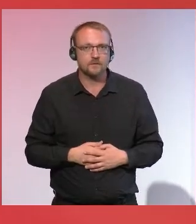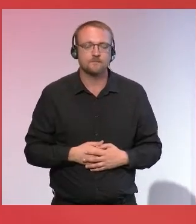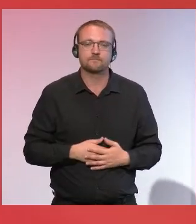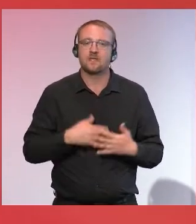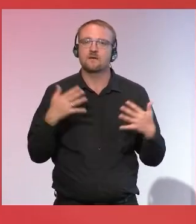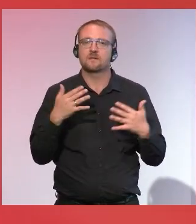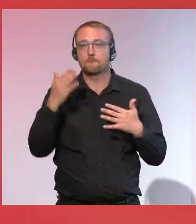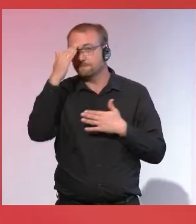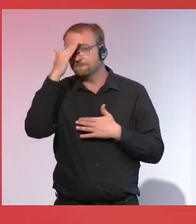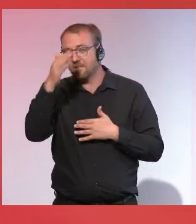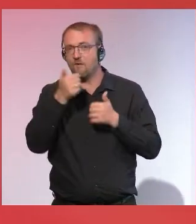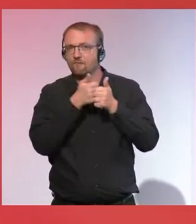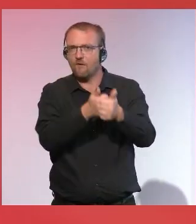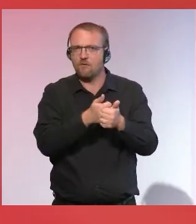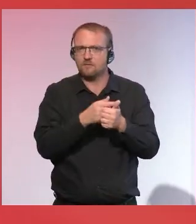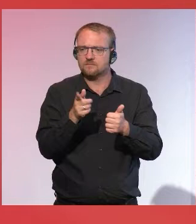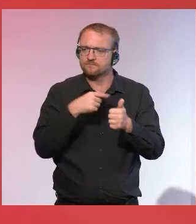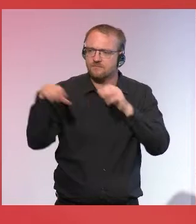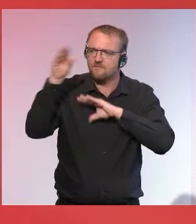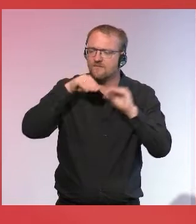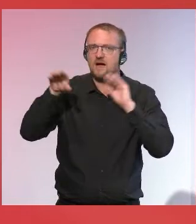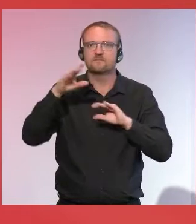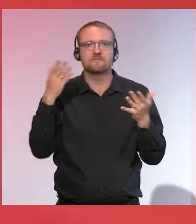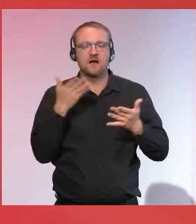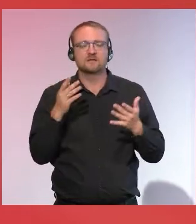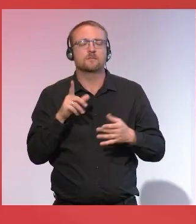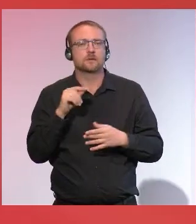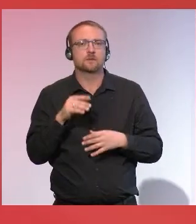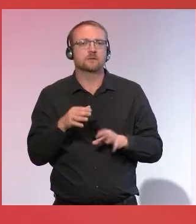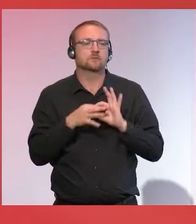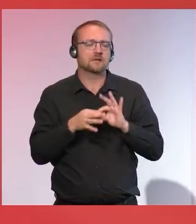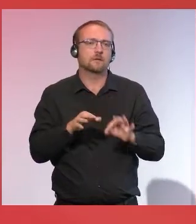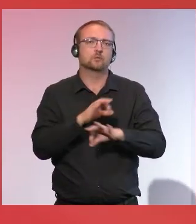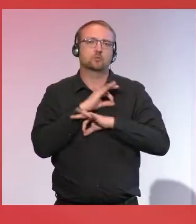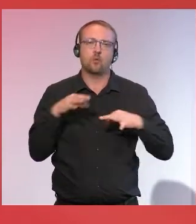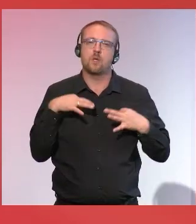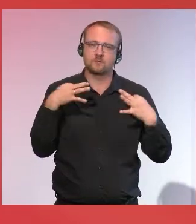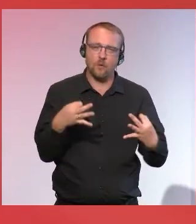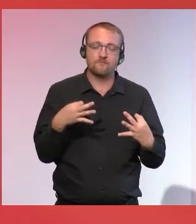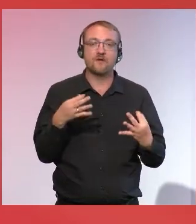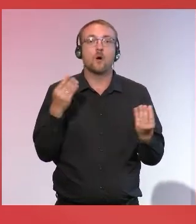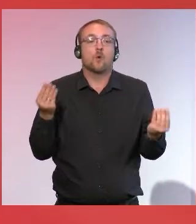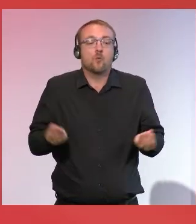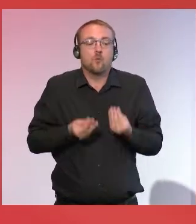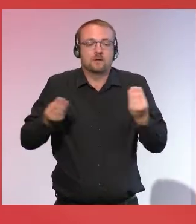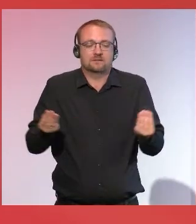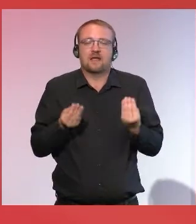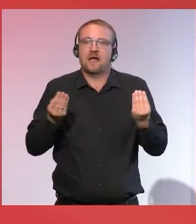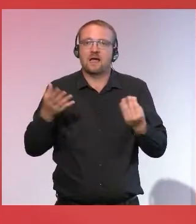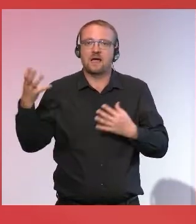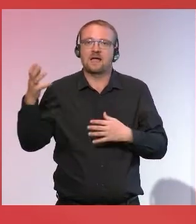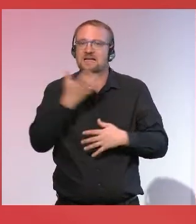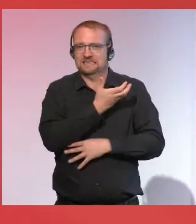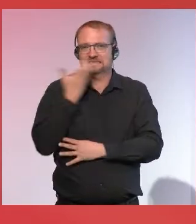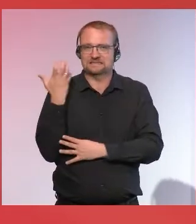deaths in the summer due to heat. And in the graph at the bottom, you can see the relative risk of death in the Netherlands